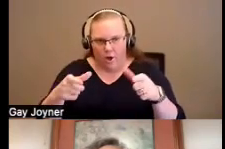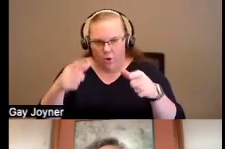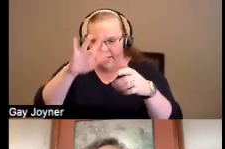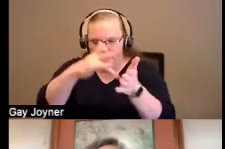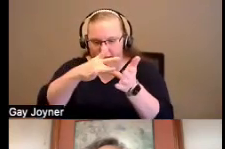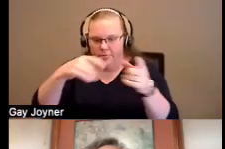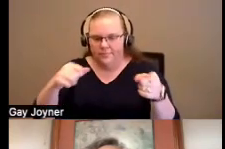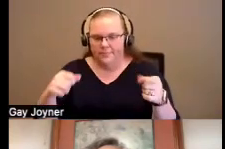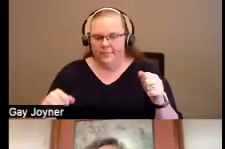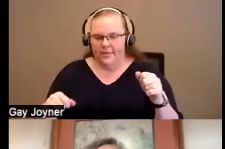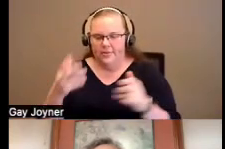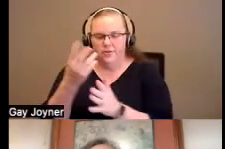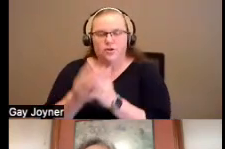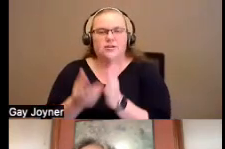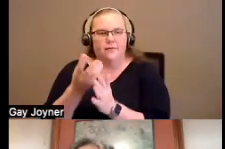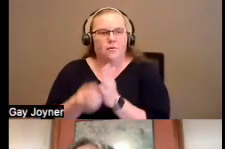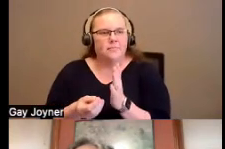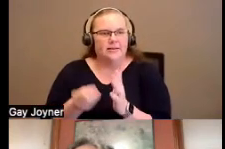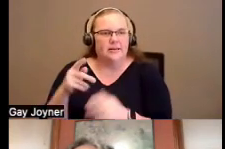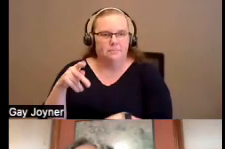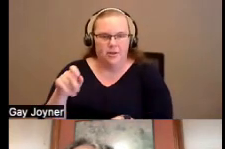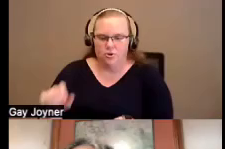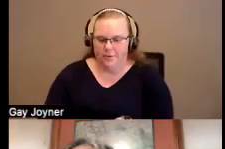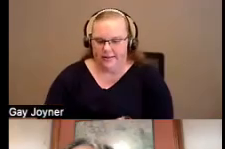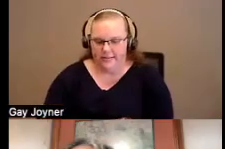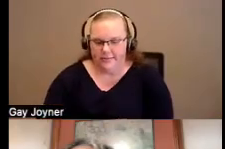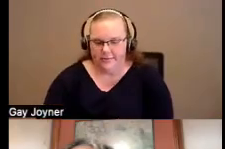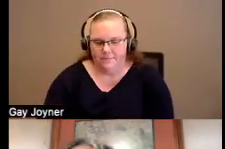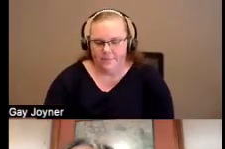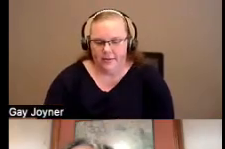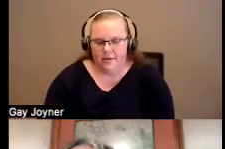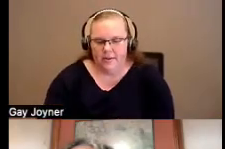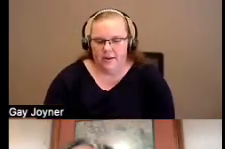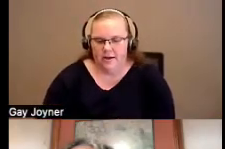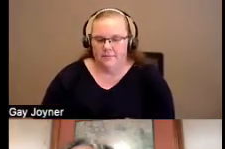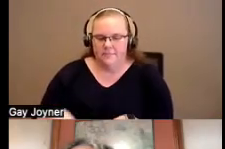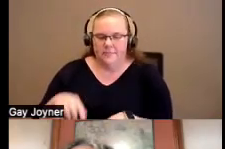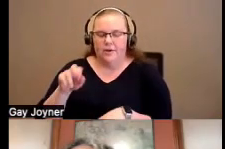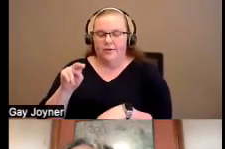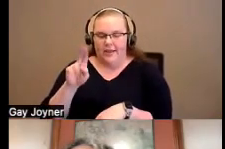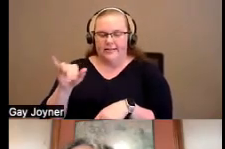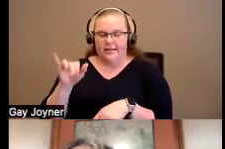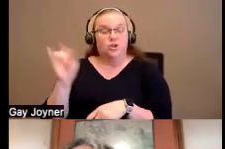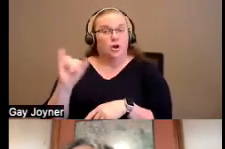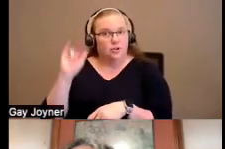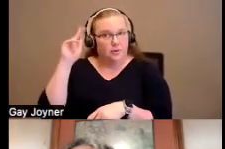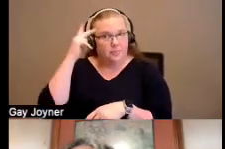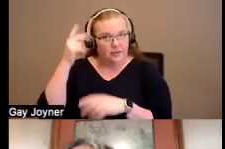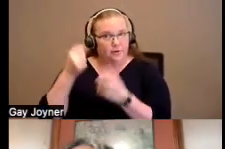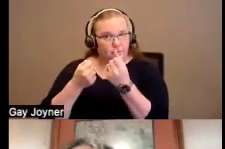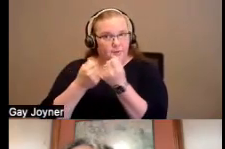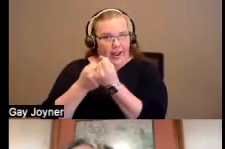black hole in the middle, and oh, then there's several missing puzzle pieces. Now, Nancy is